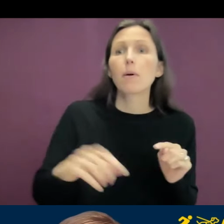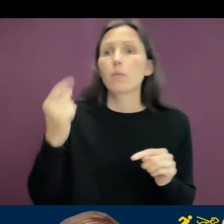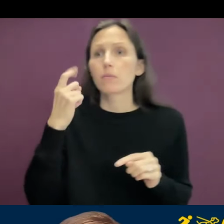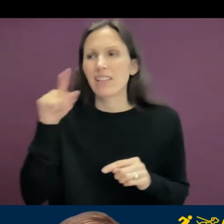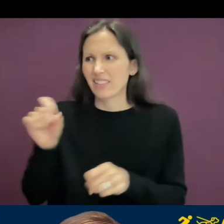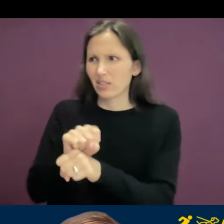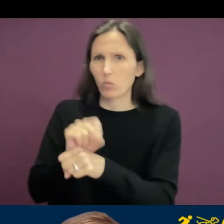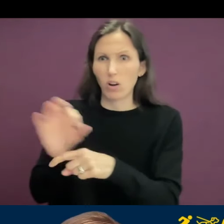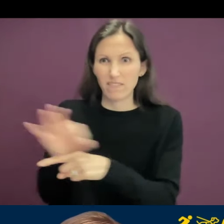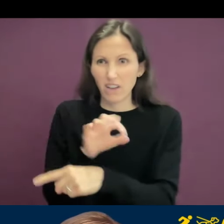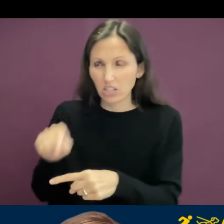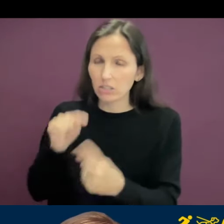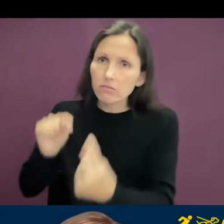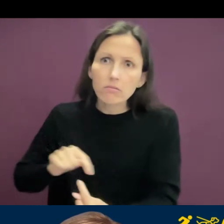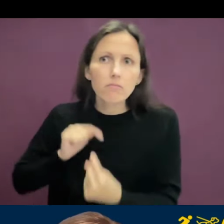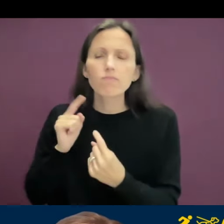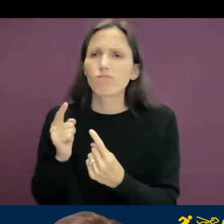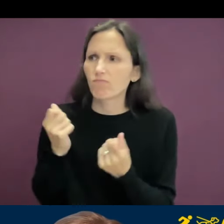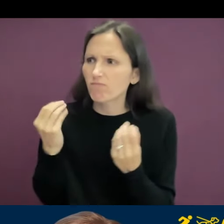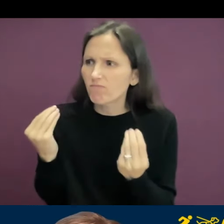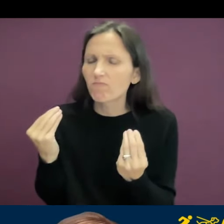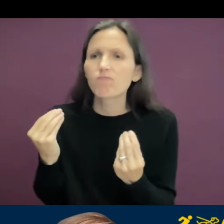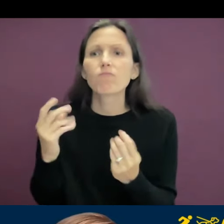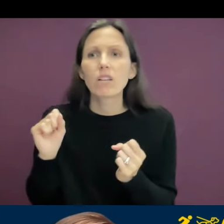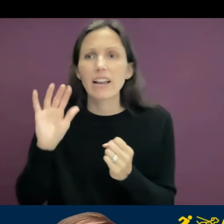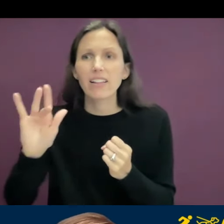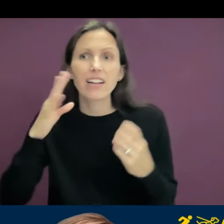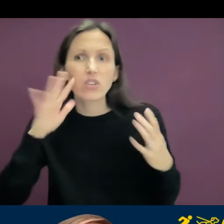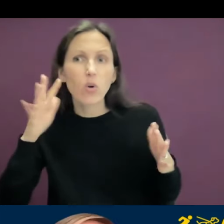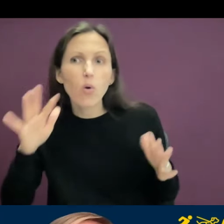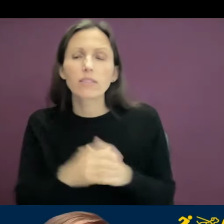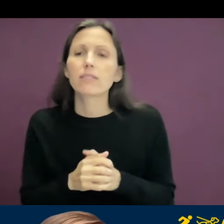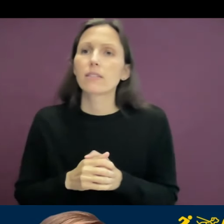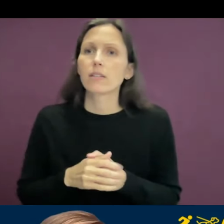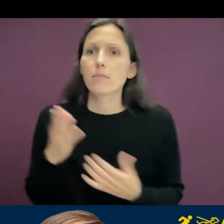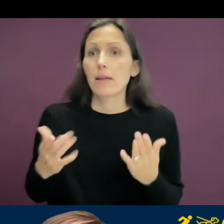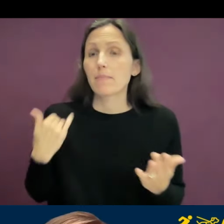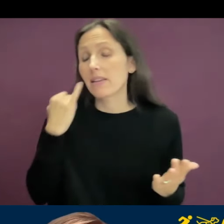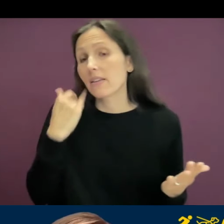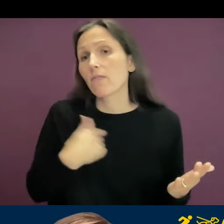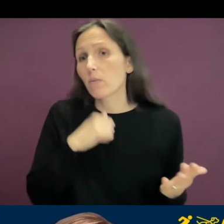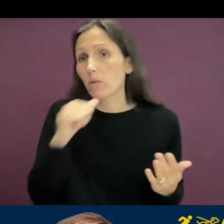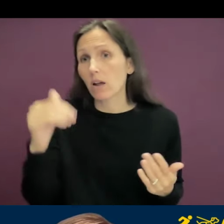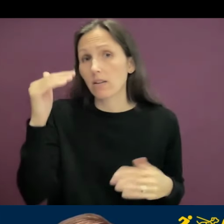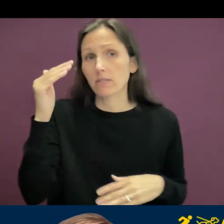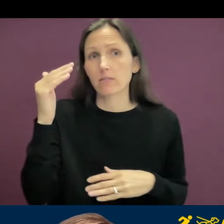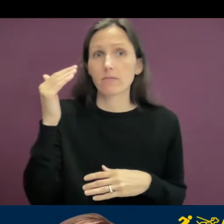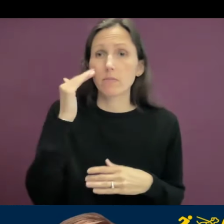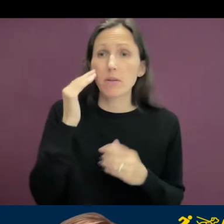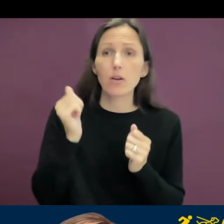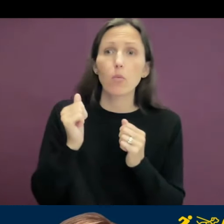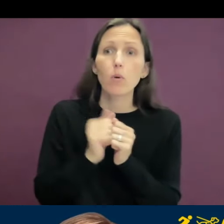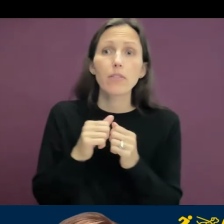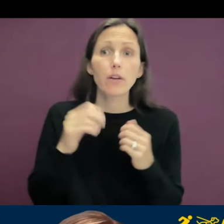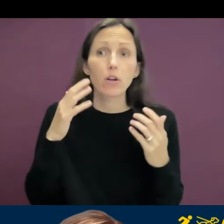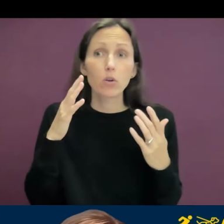difficult. So we can click on noise if we weren't familiar with what the noise canceling headphones were. When you